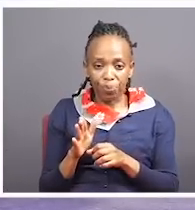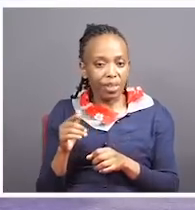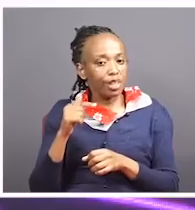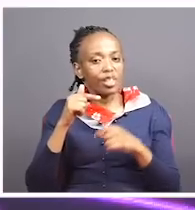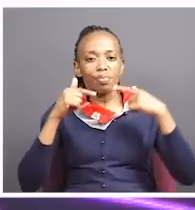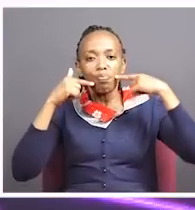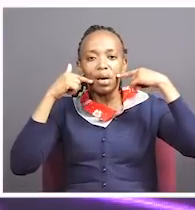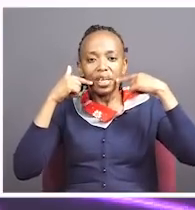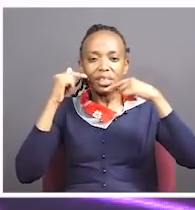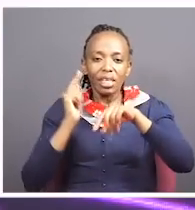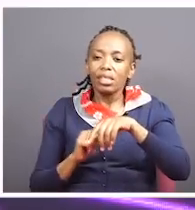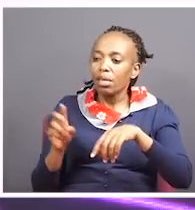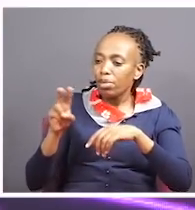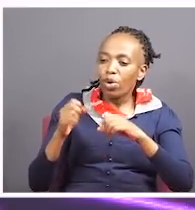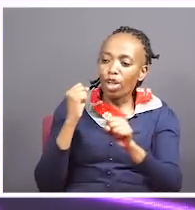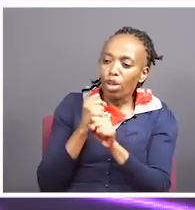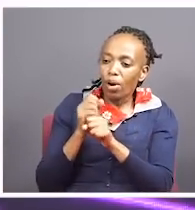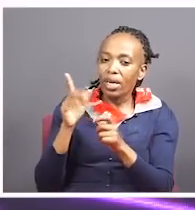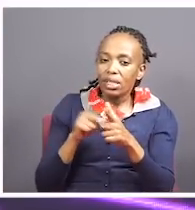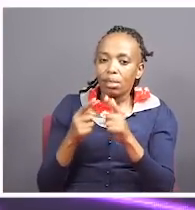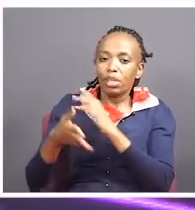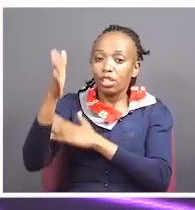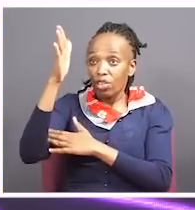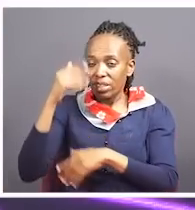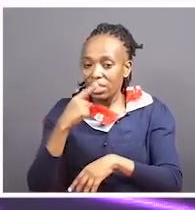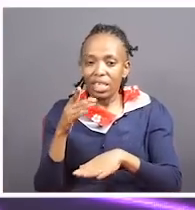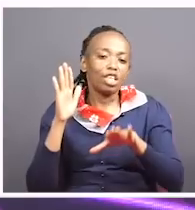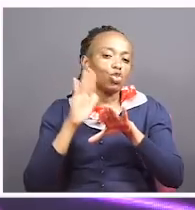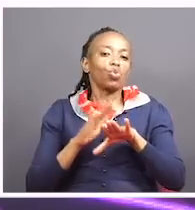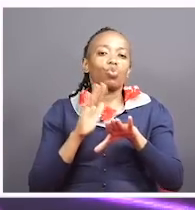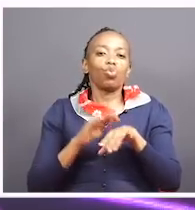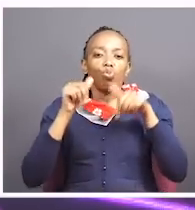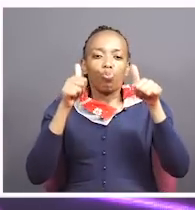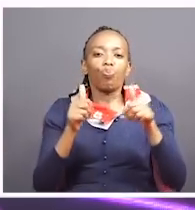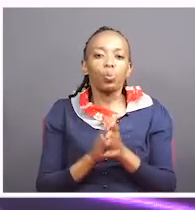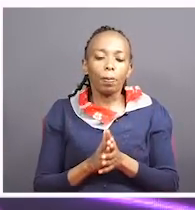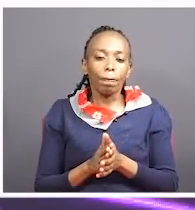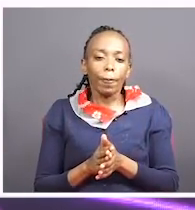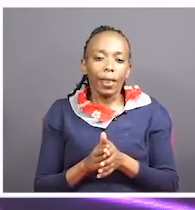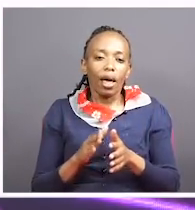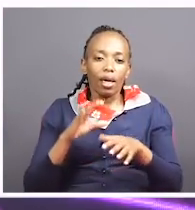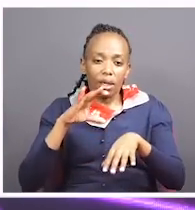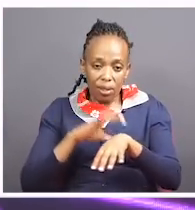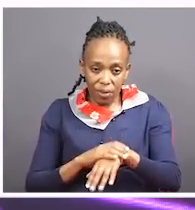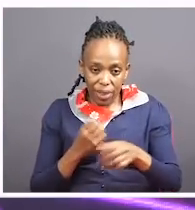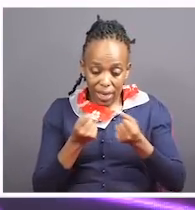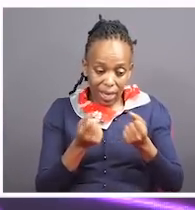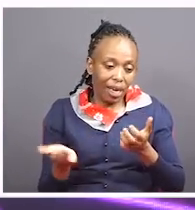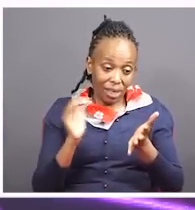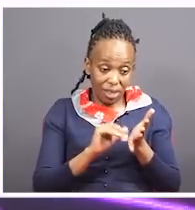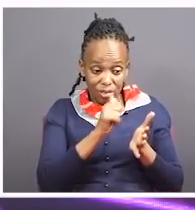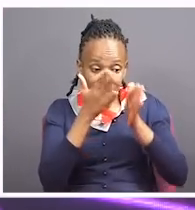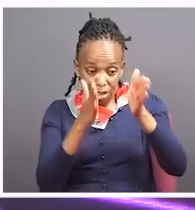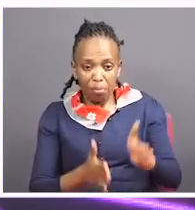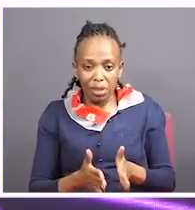He smiles when he looks at his work. He's like God saying, it is good. I took a car again to